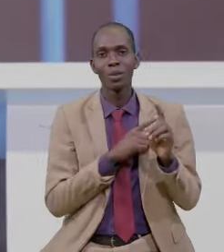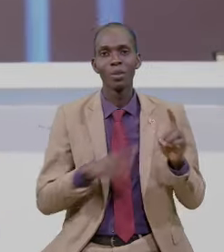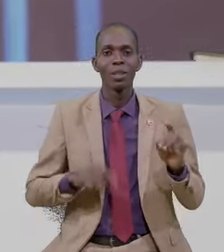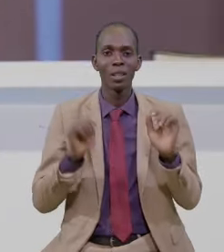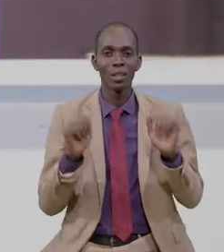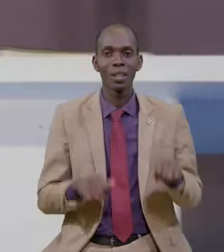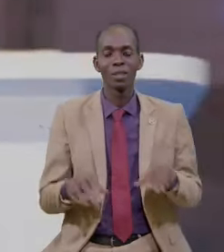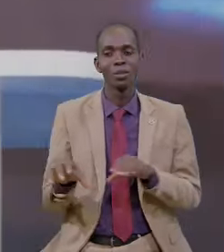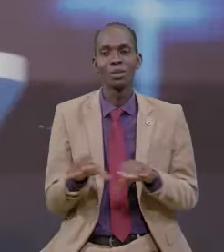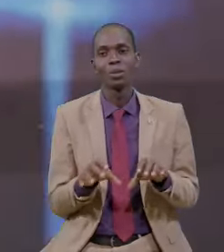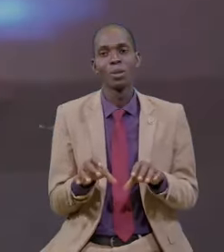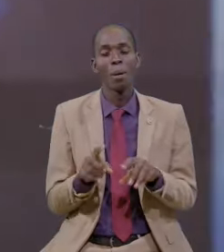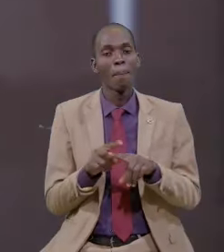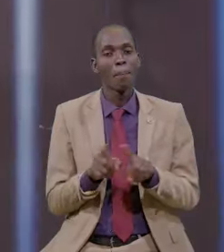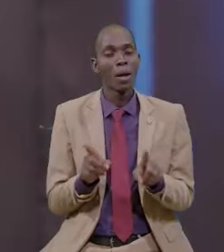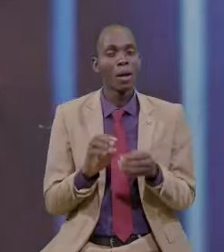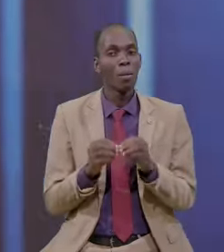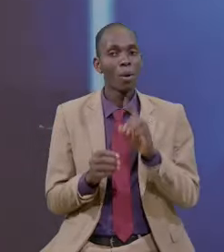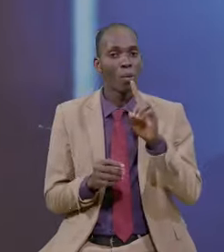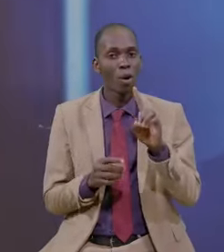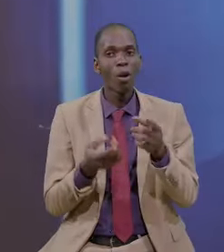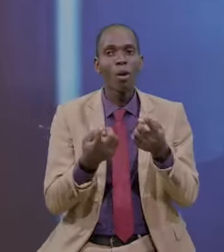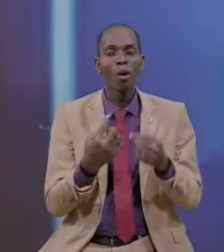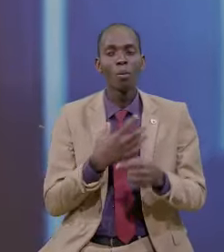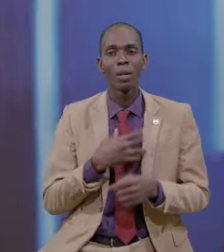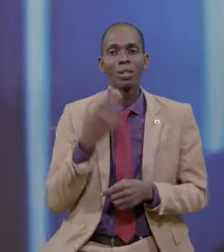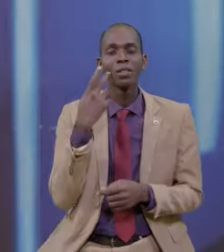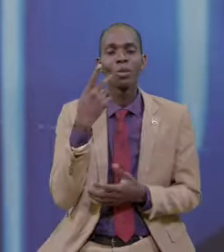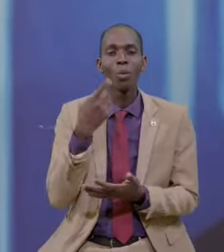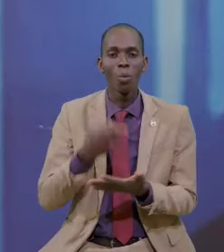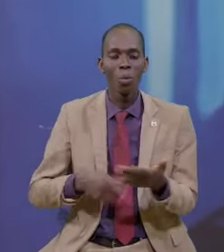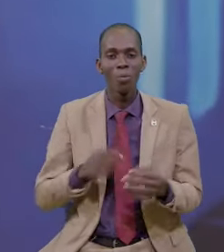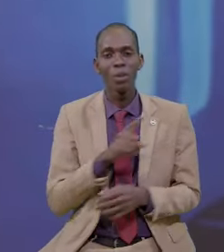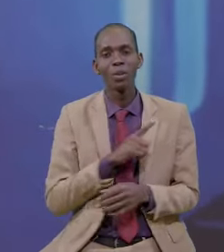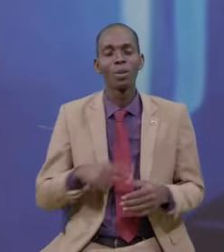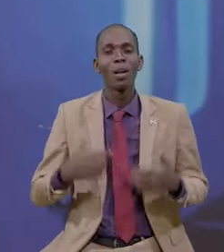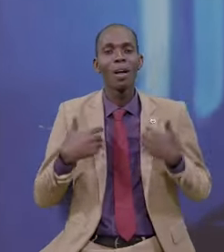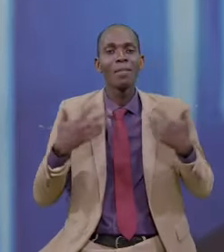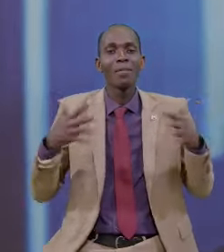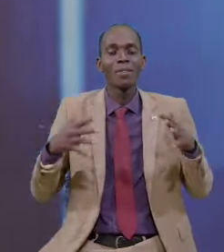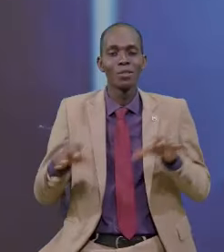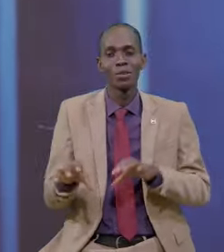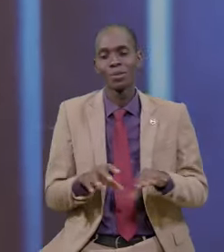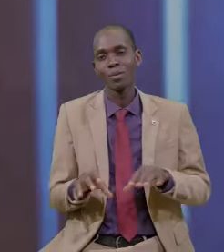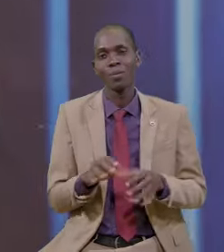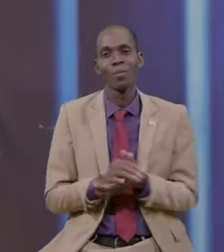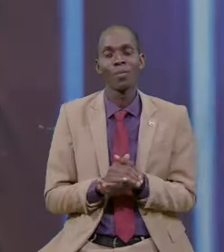But number one, come and see what the Lord has done. Before we go